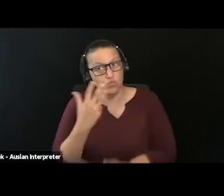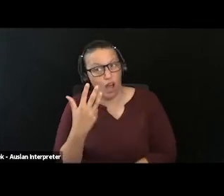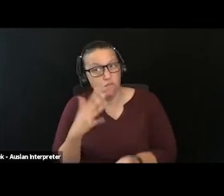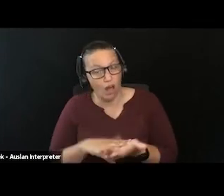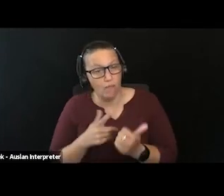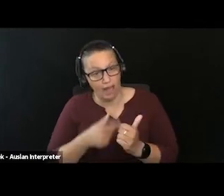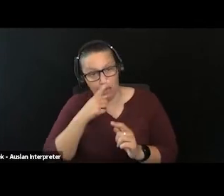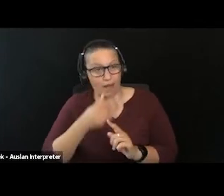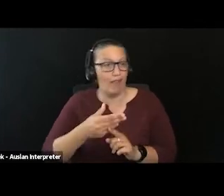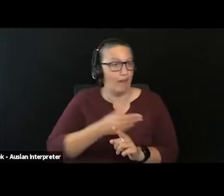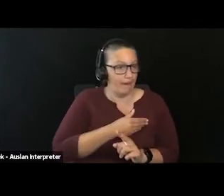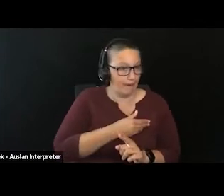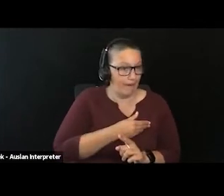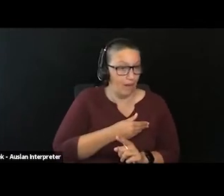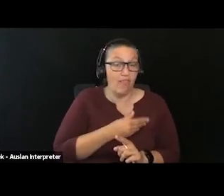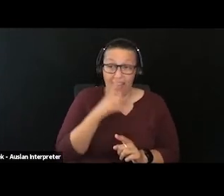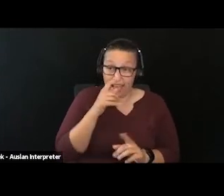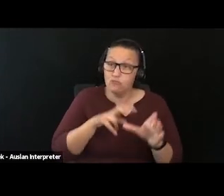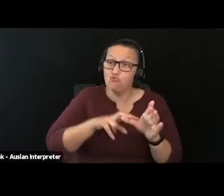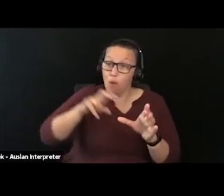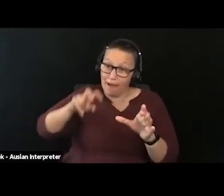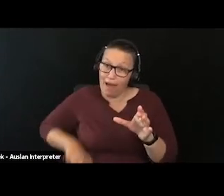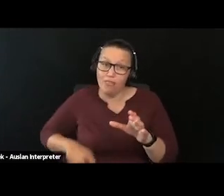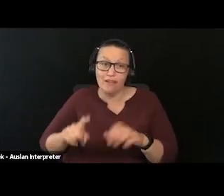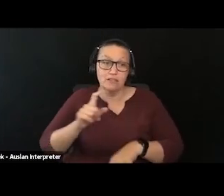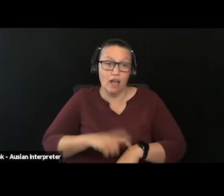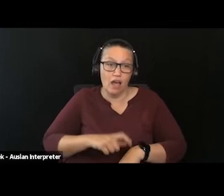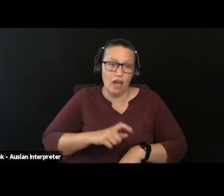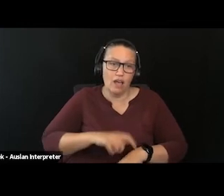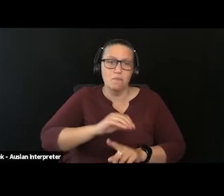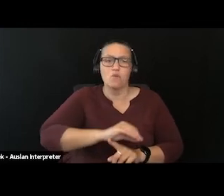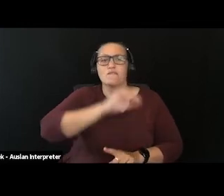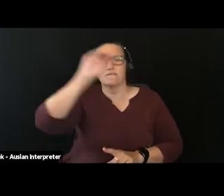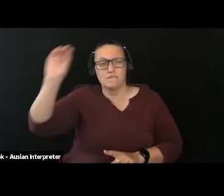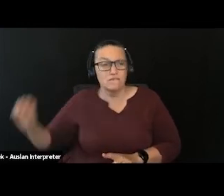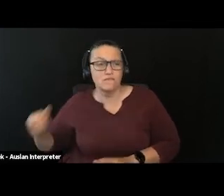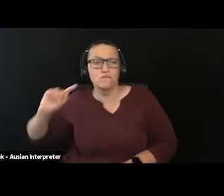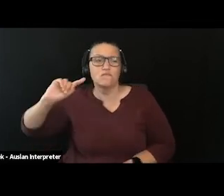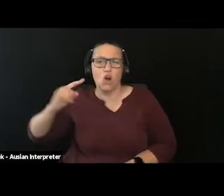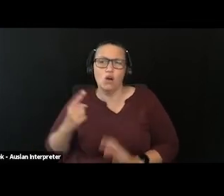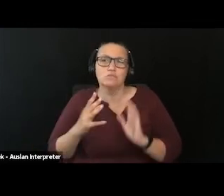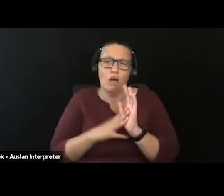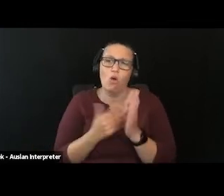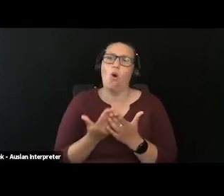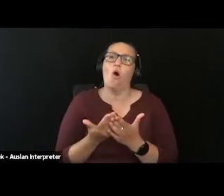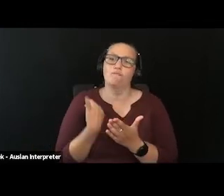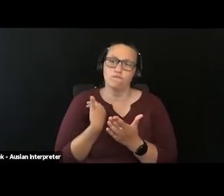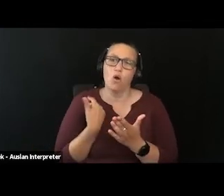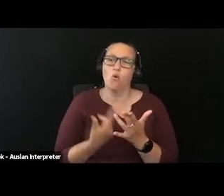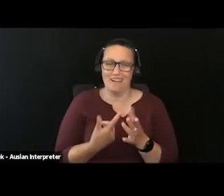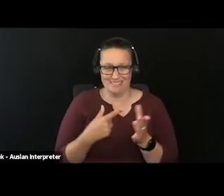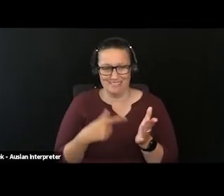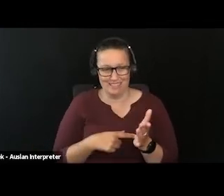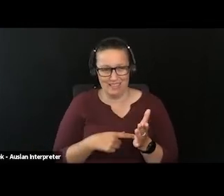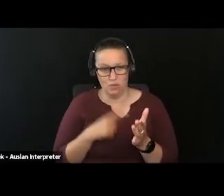shorter. And they can drop out at this point and move into the first month of OAT. And after that first month, they will be off OAT for a